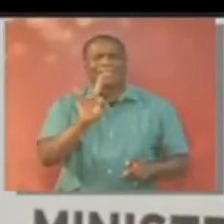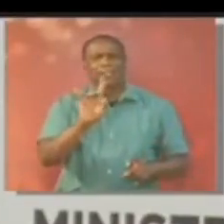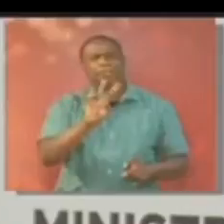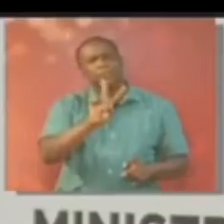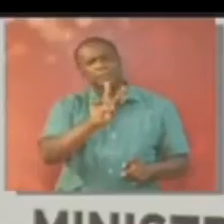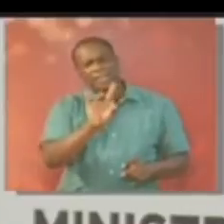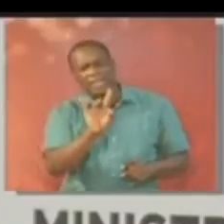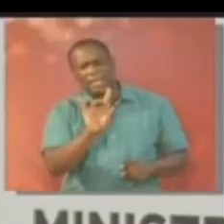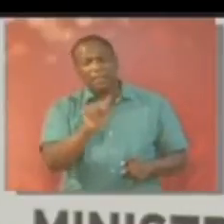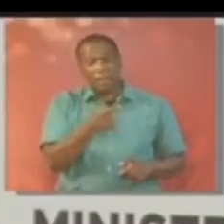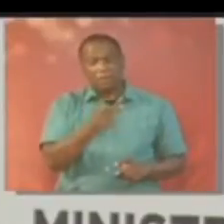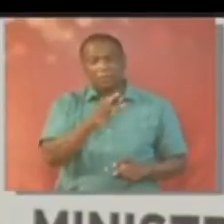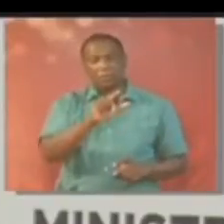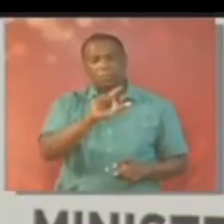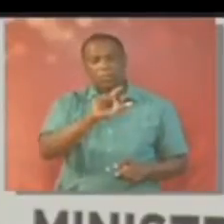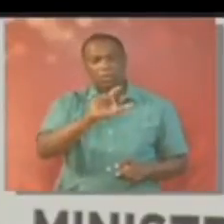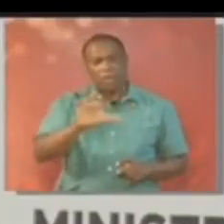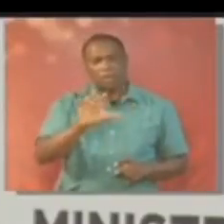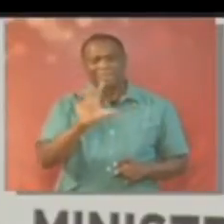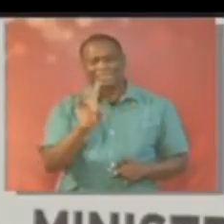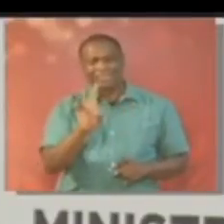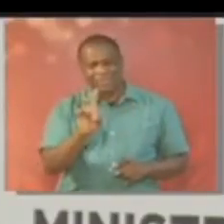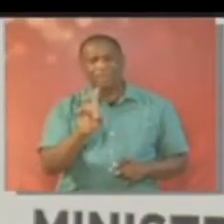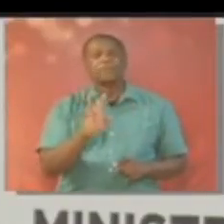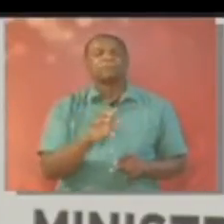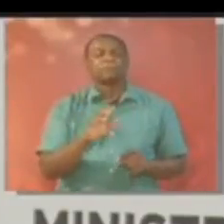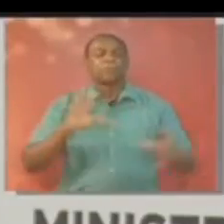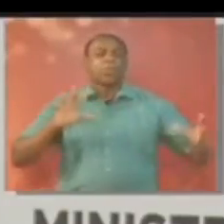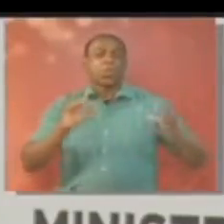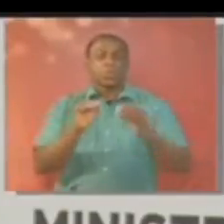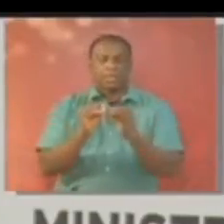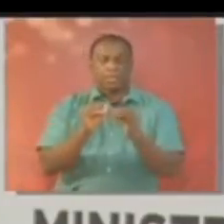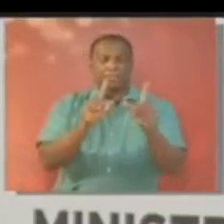28,177 as of the 3rd of December, giving us a total of